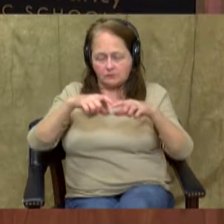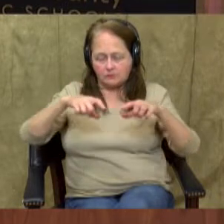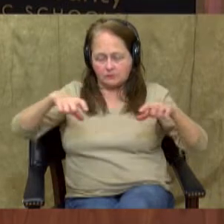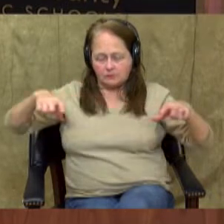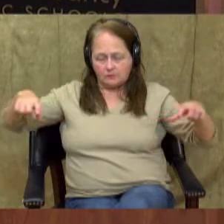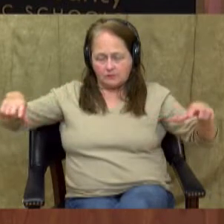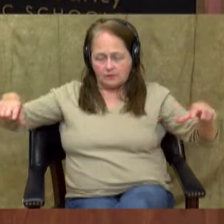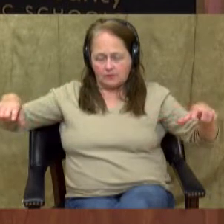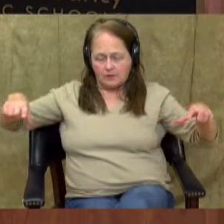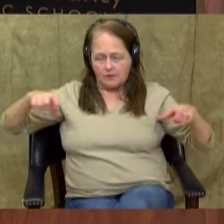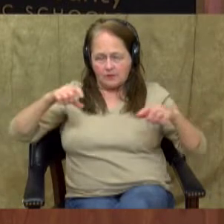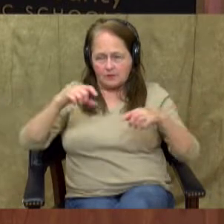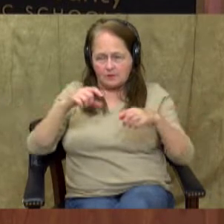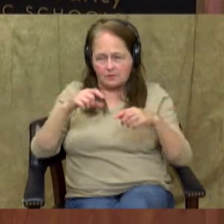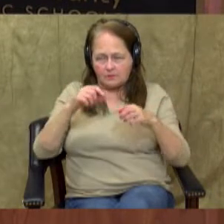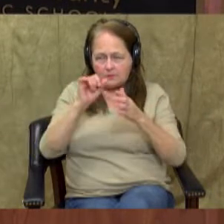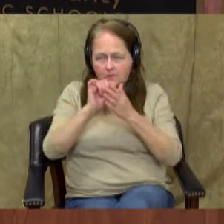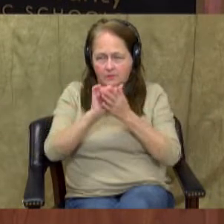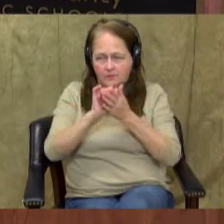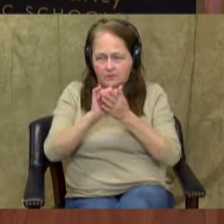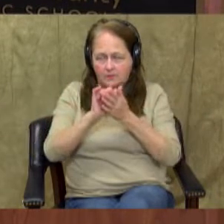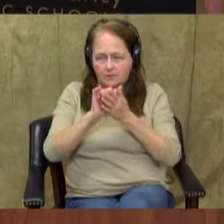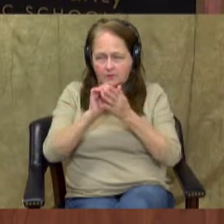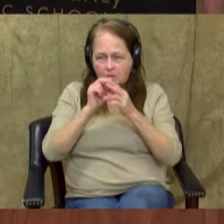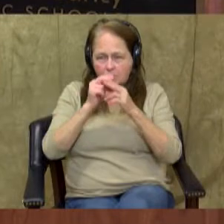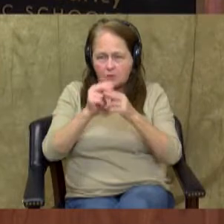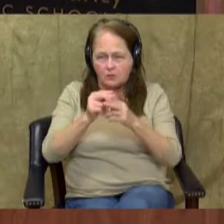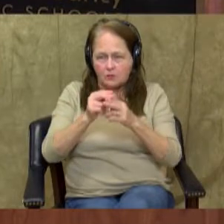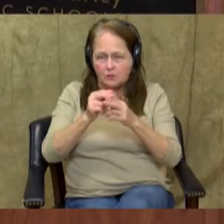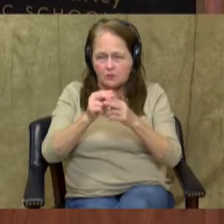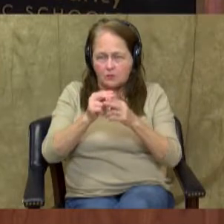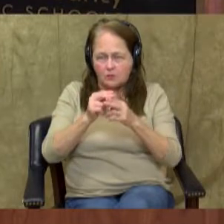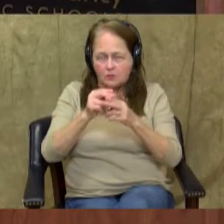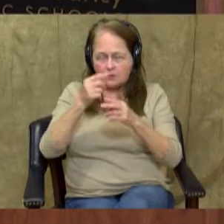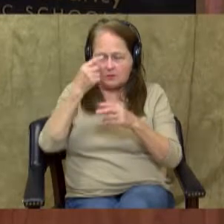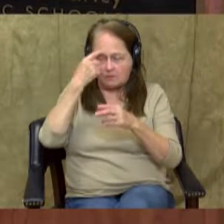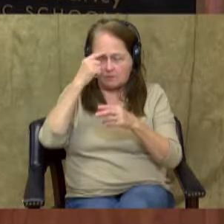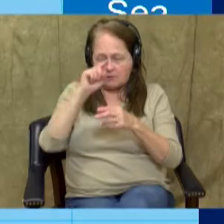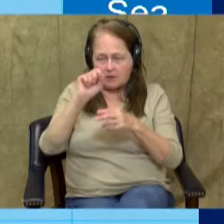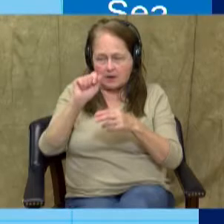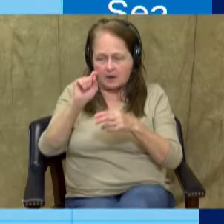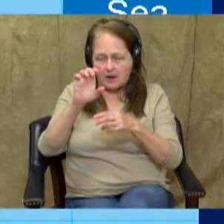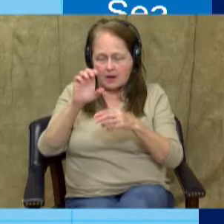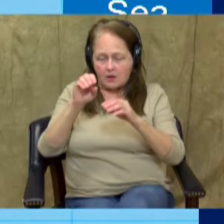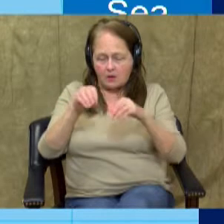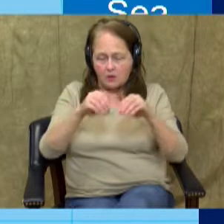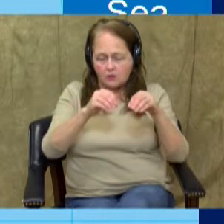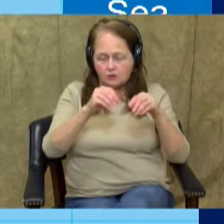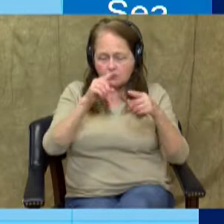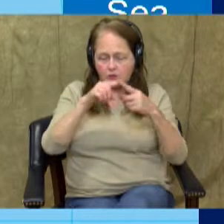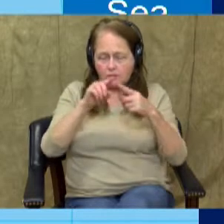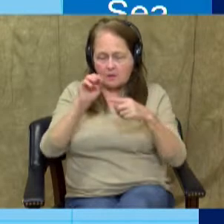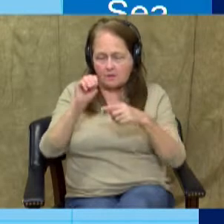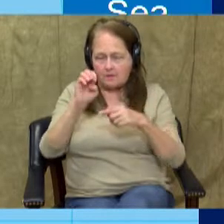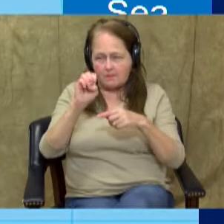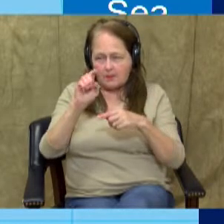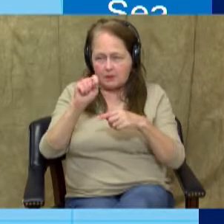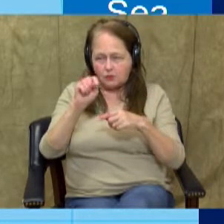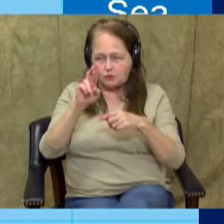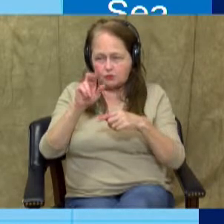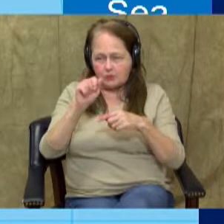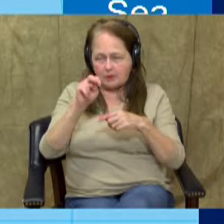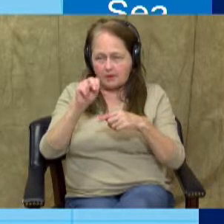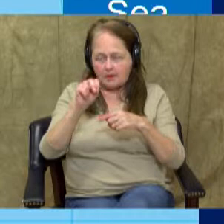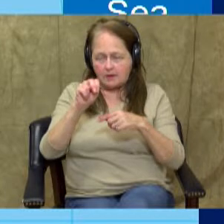very narrow. That basically is the inlet from the Atlantic Ocean into the Mediterranean Sea. It is